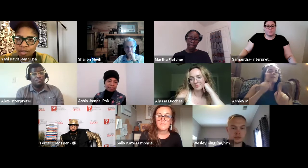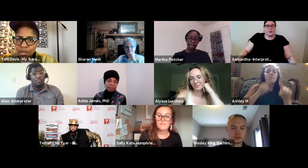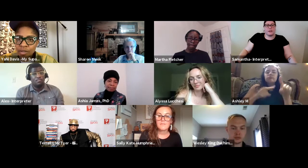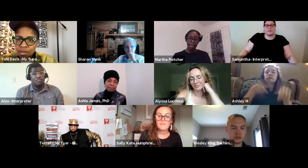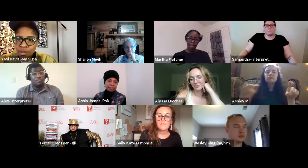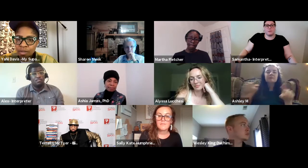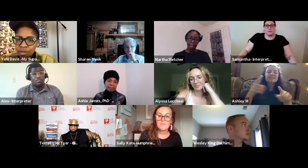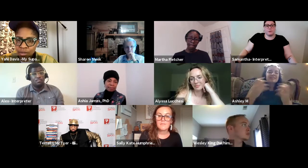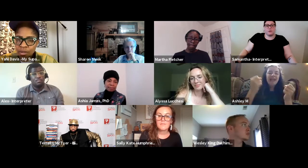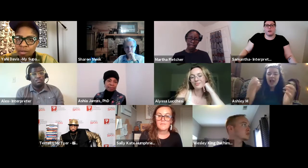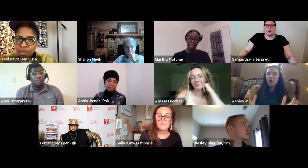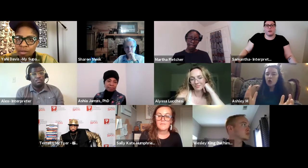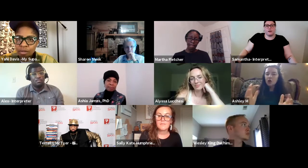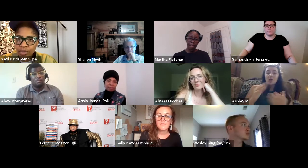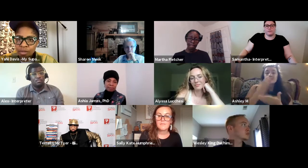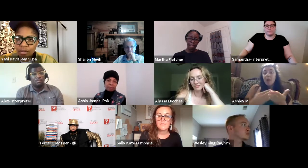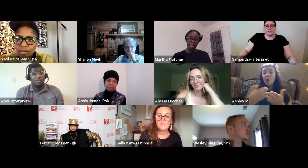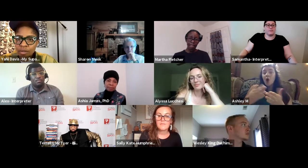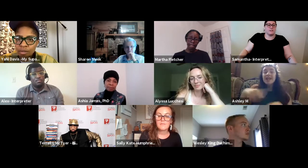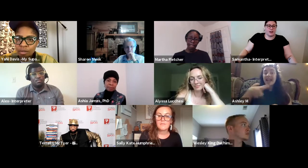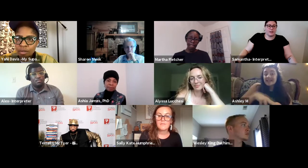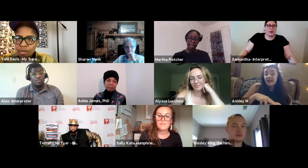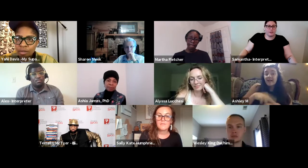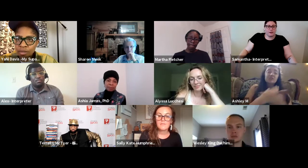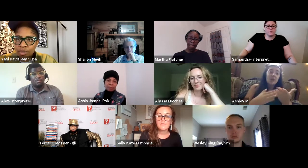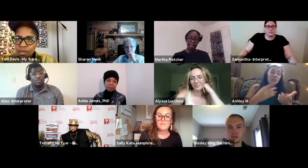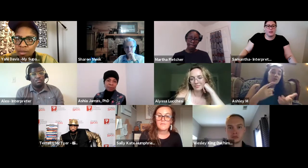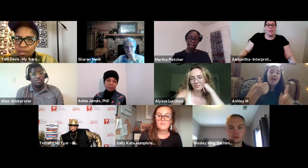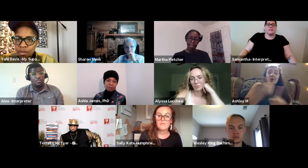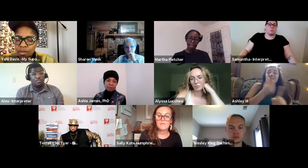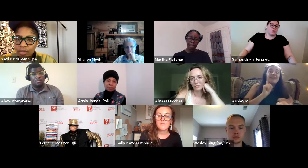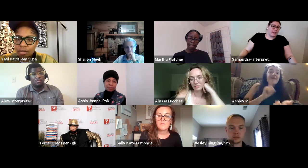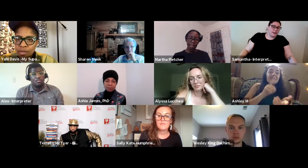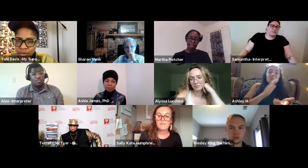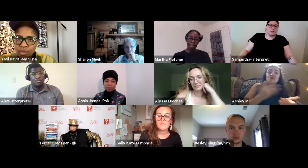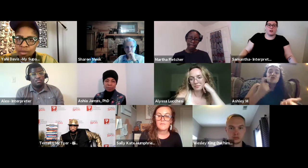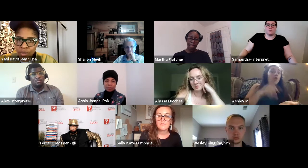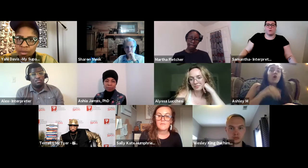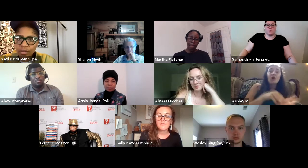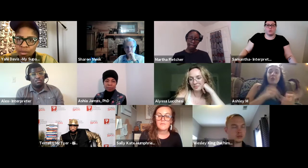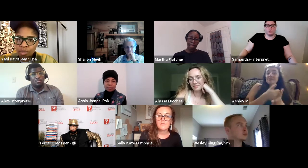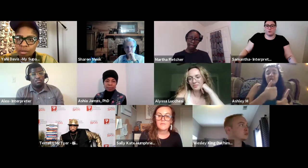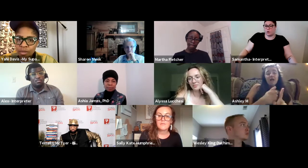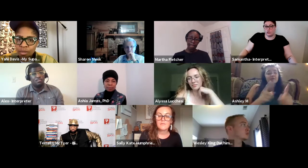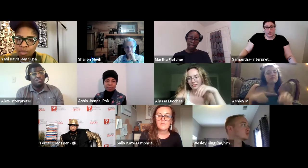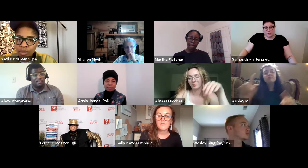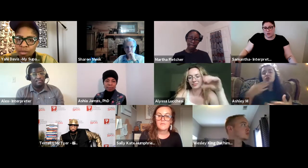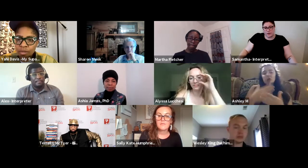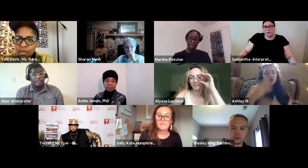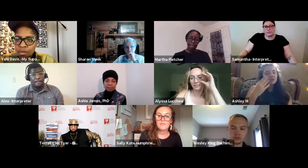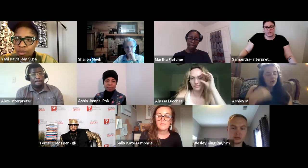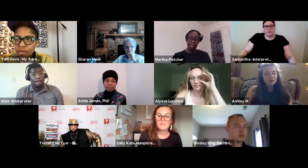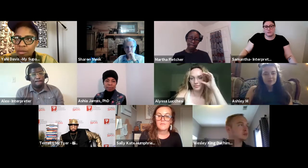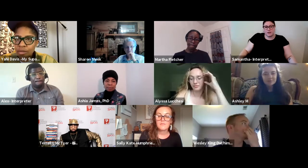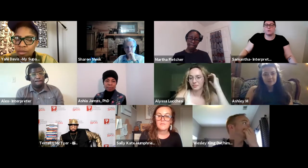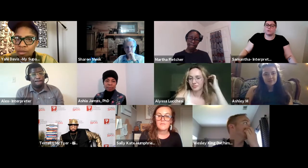was a great experience to meet people of different signing backgrounds. Some were native, some were just